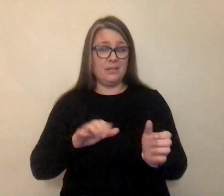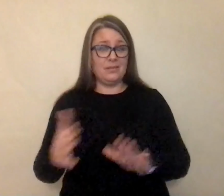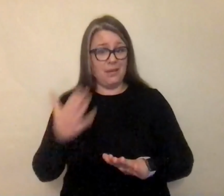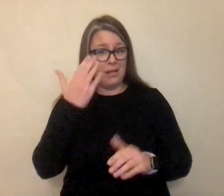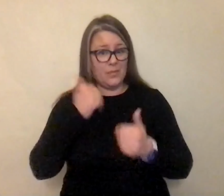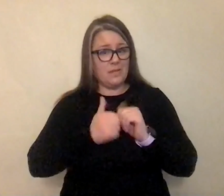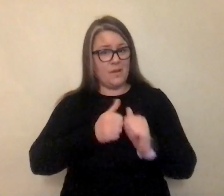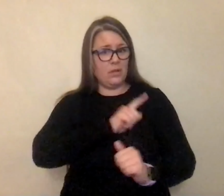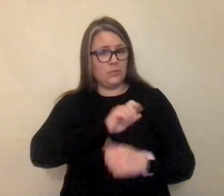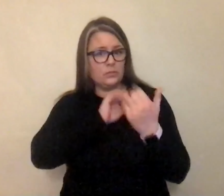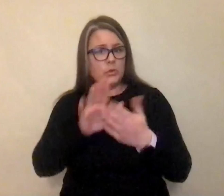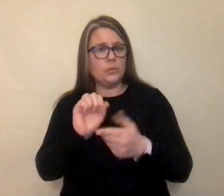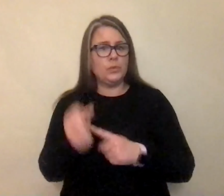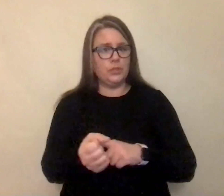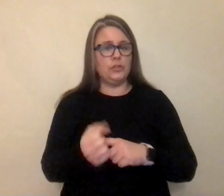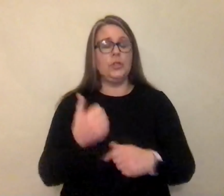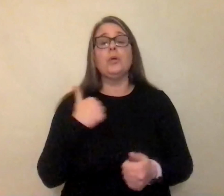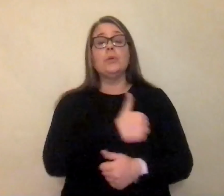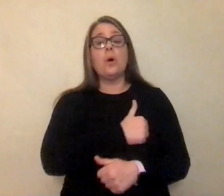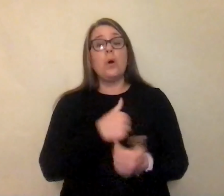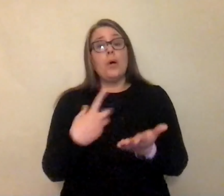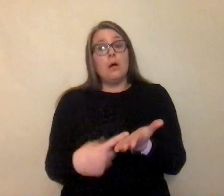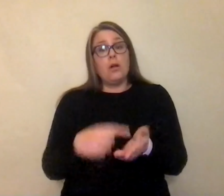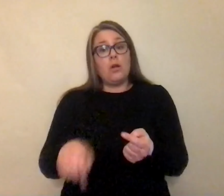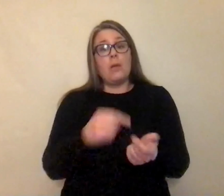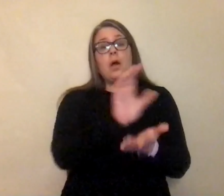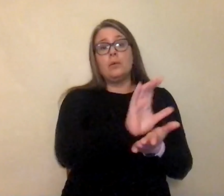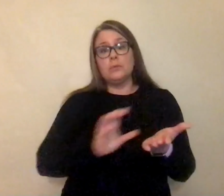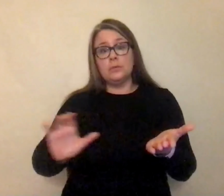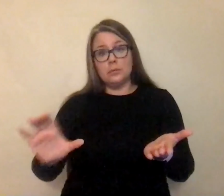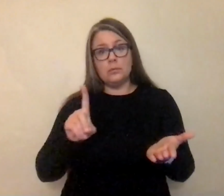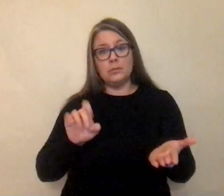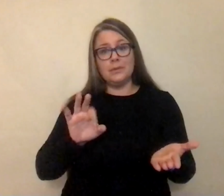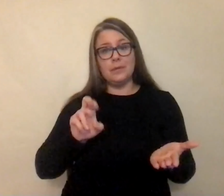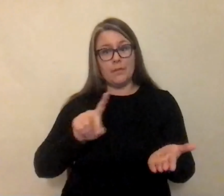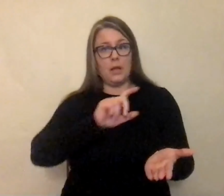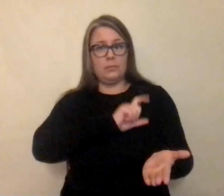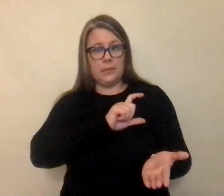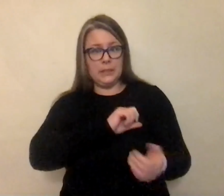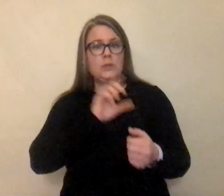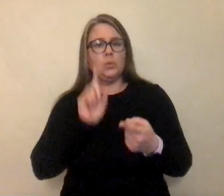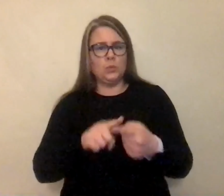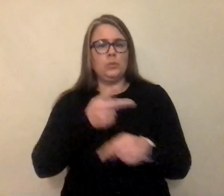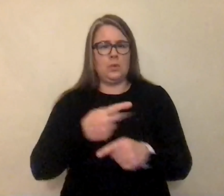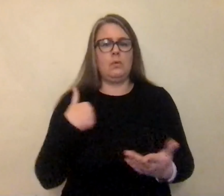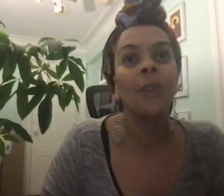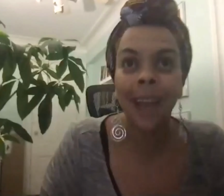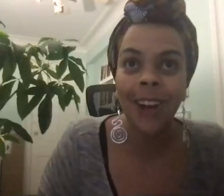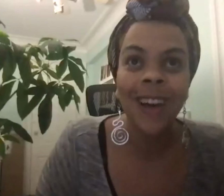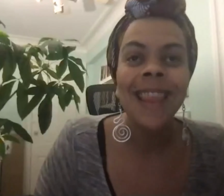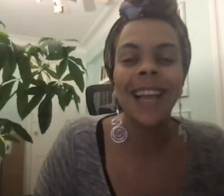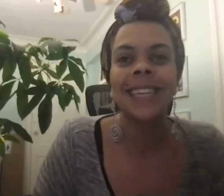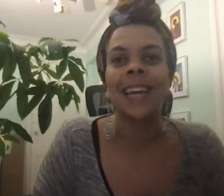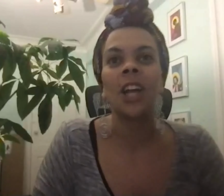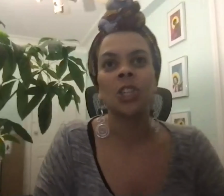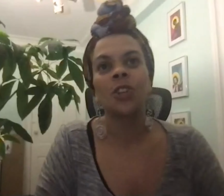demand. It's saying defund the police so that we can fund things that actually keep us safe, things like social services, things like healthcare, things like medical